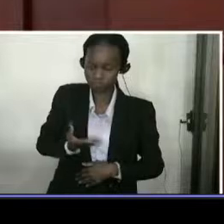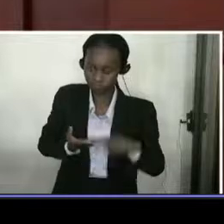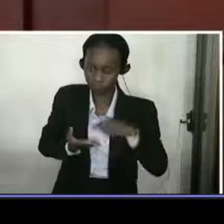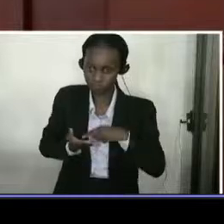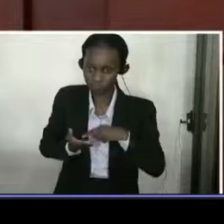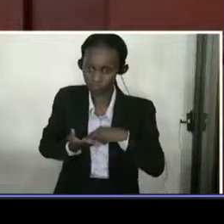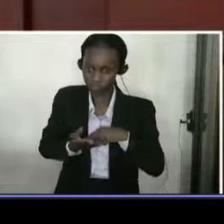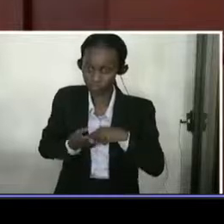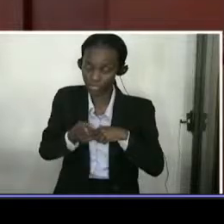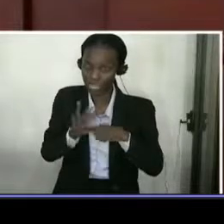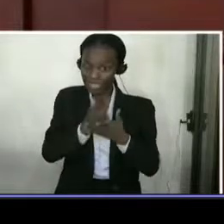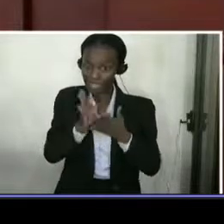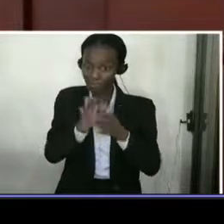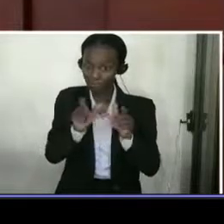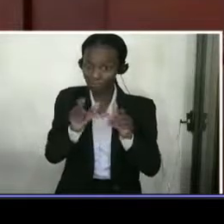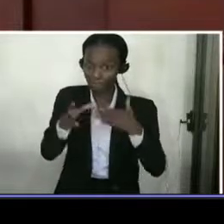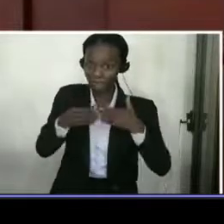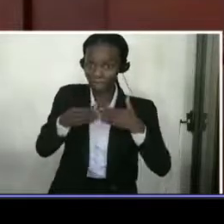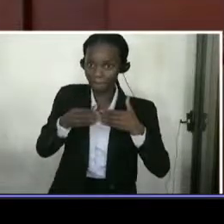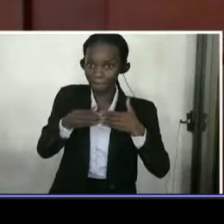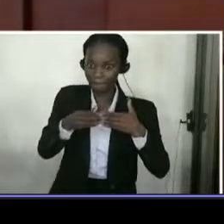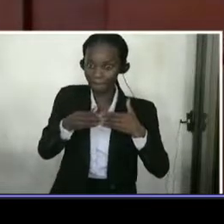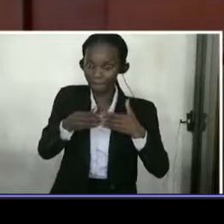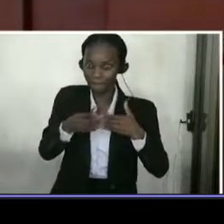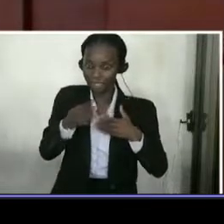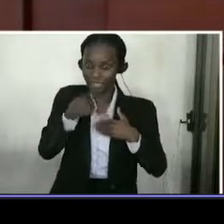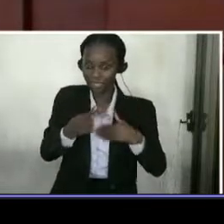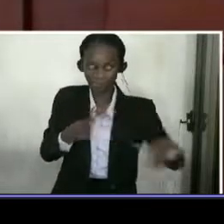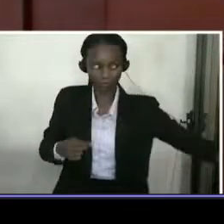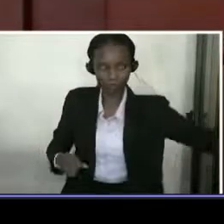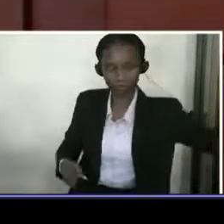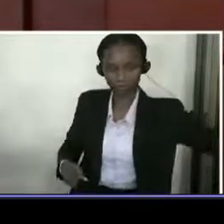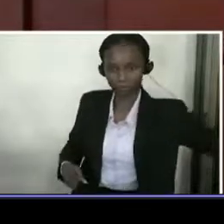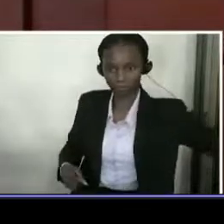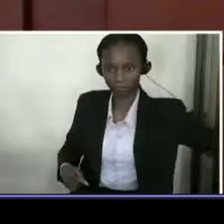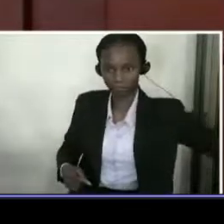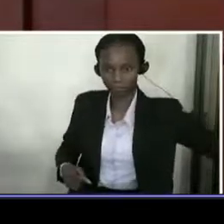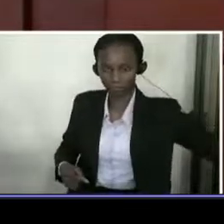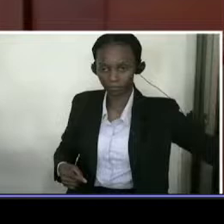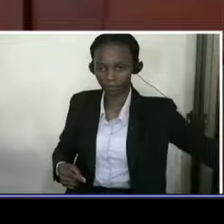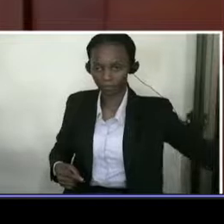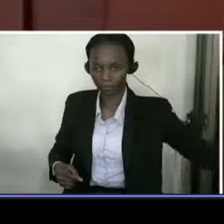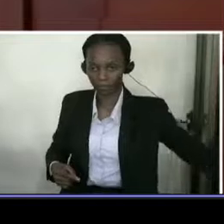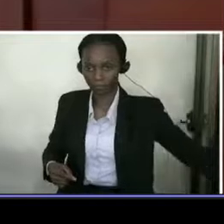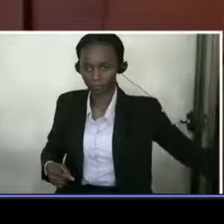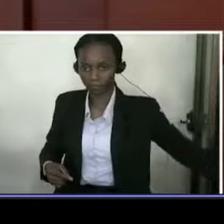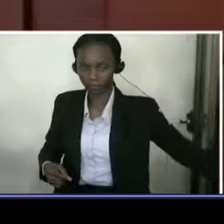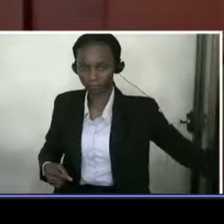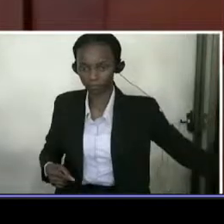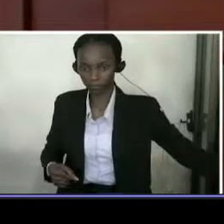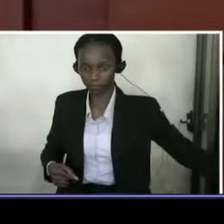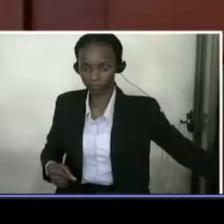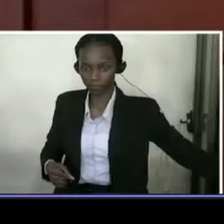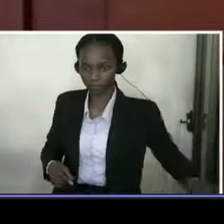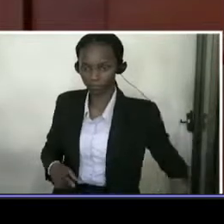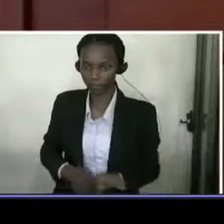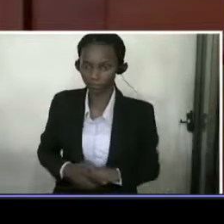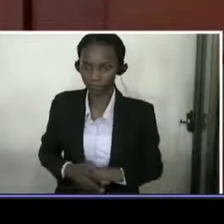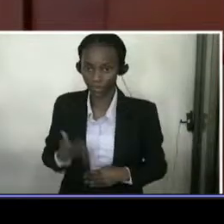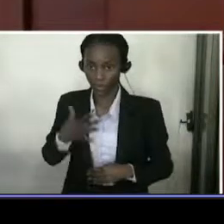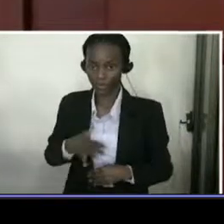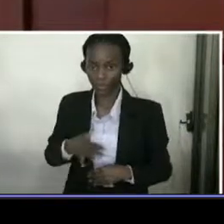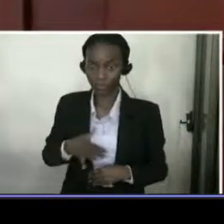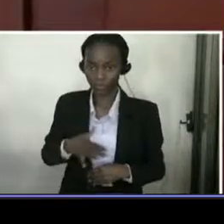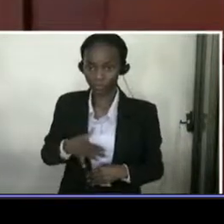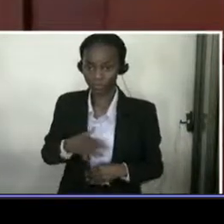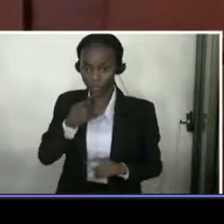ngathi bakhulumela ikomiti abangakaze bahlale kulona. We want to challenge into ka mhlonishwa uthwala